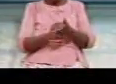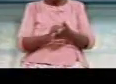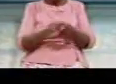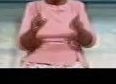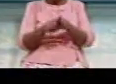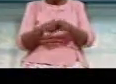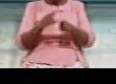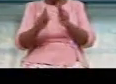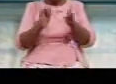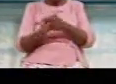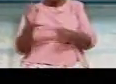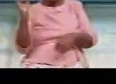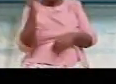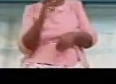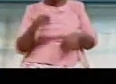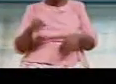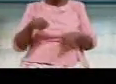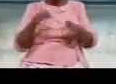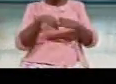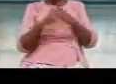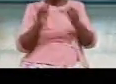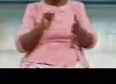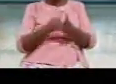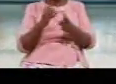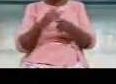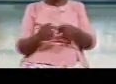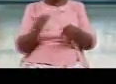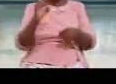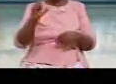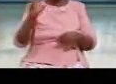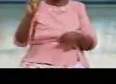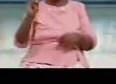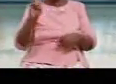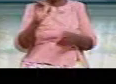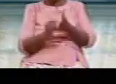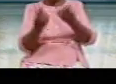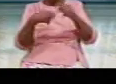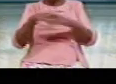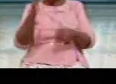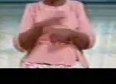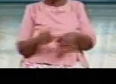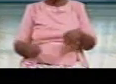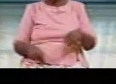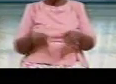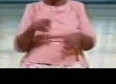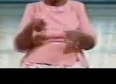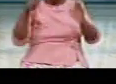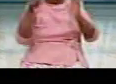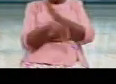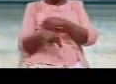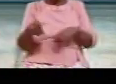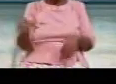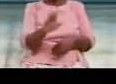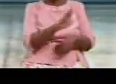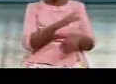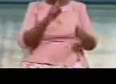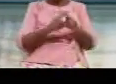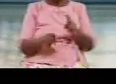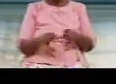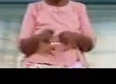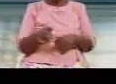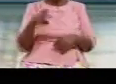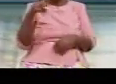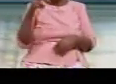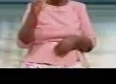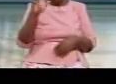that threw them, the flame that came out slew them and they died. But Shadrach,